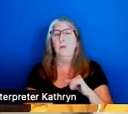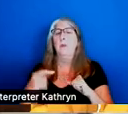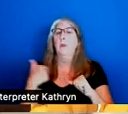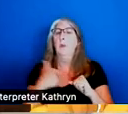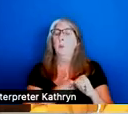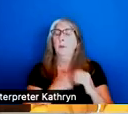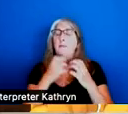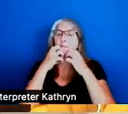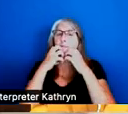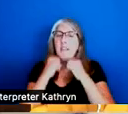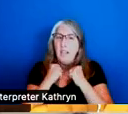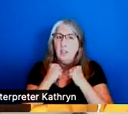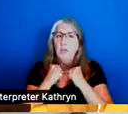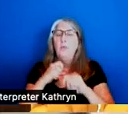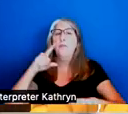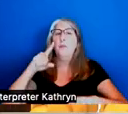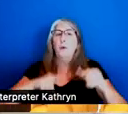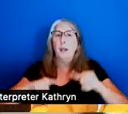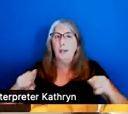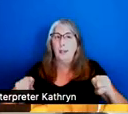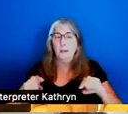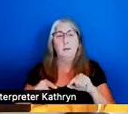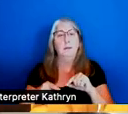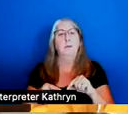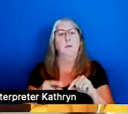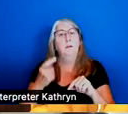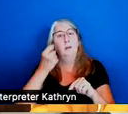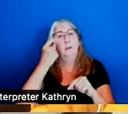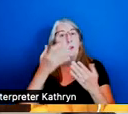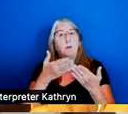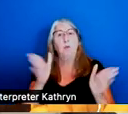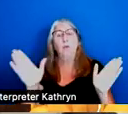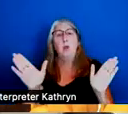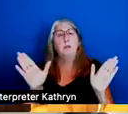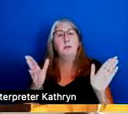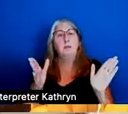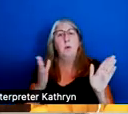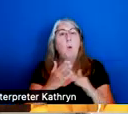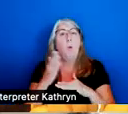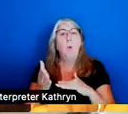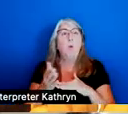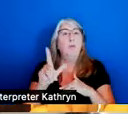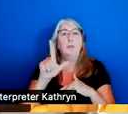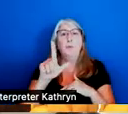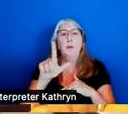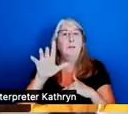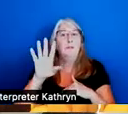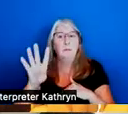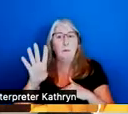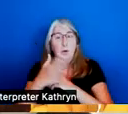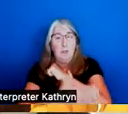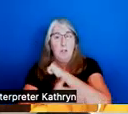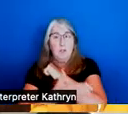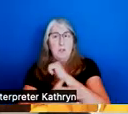deeply value its variety. If you think about it, across two dozen countries, across languages that go